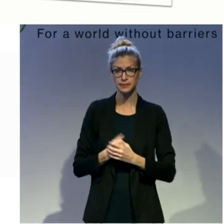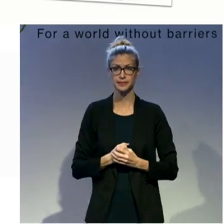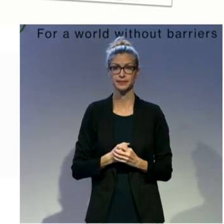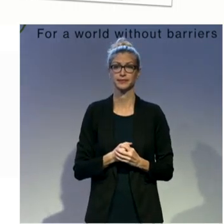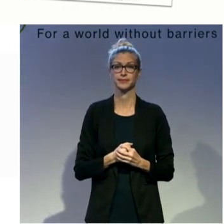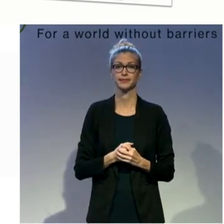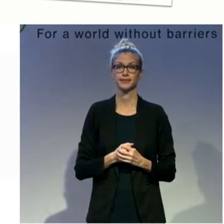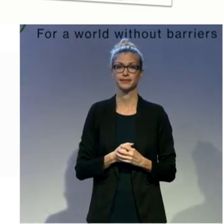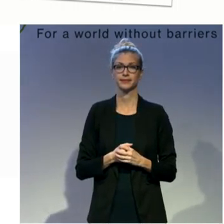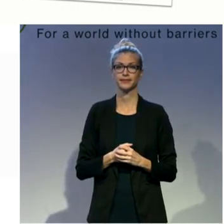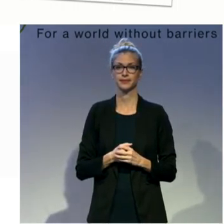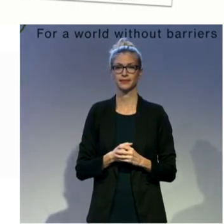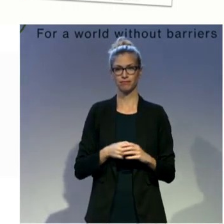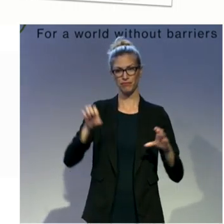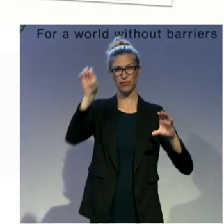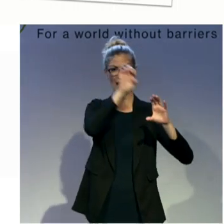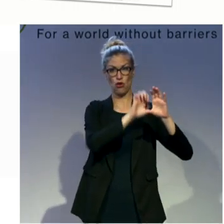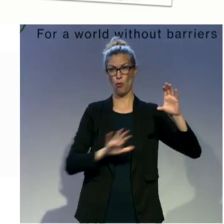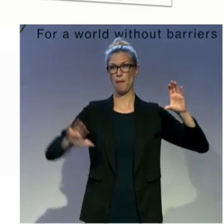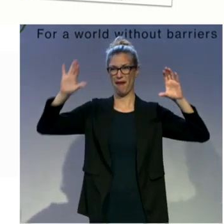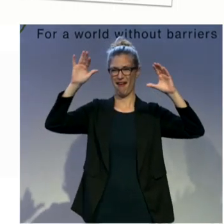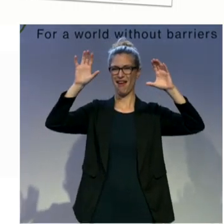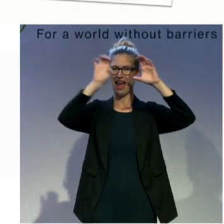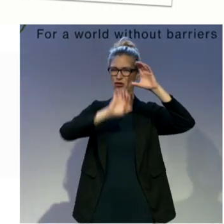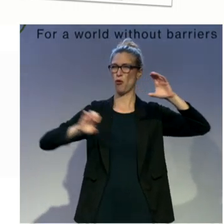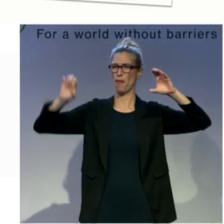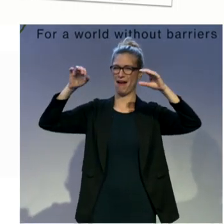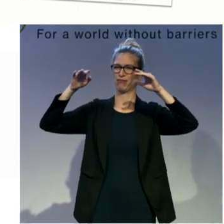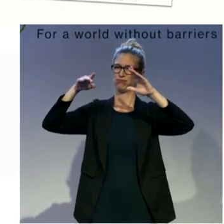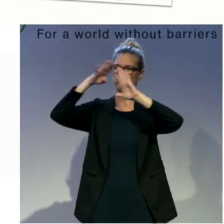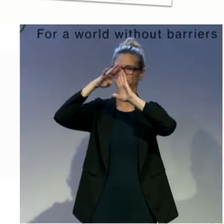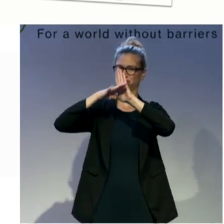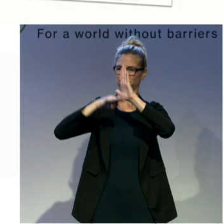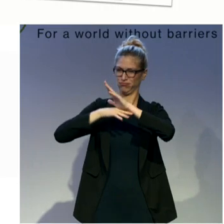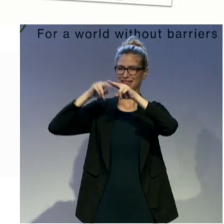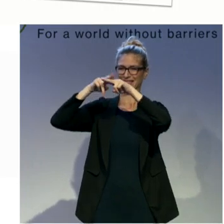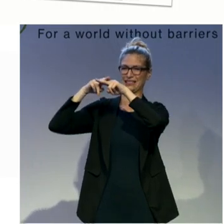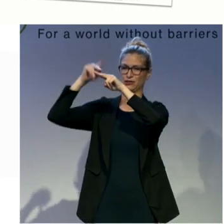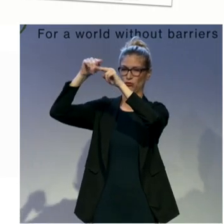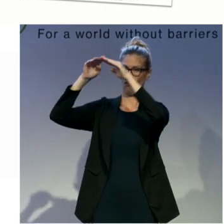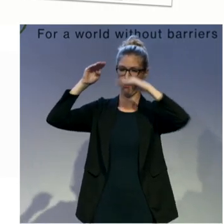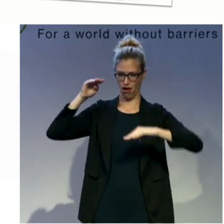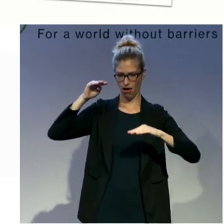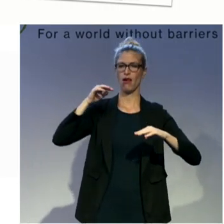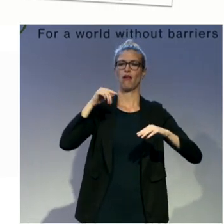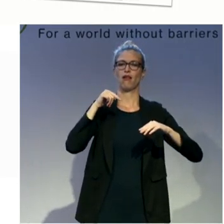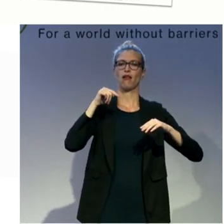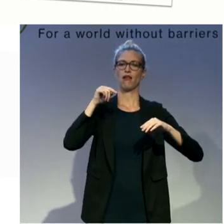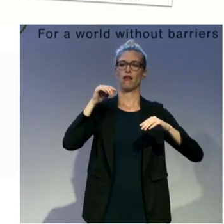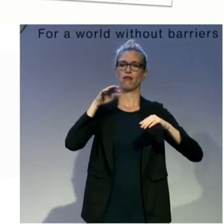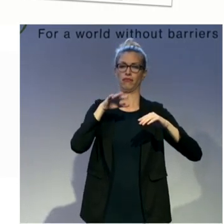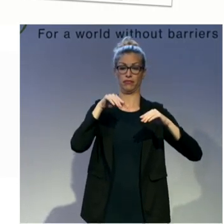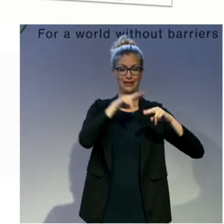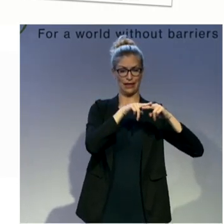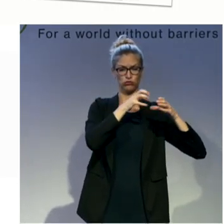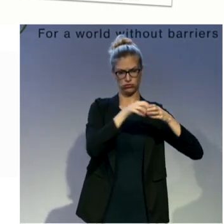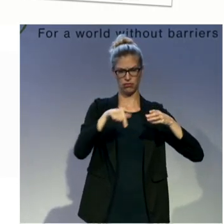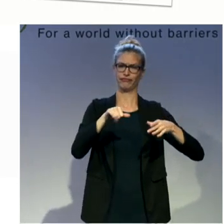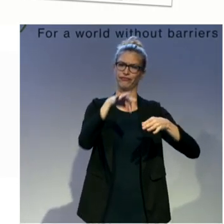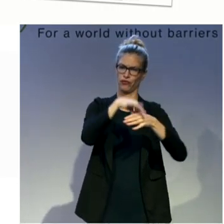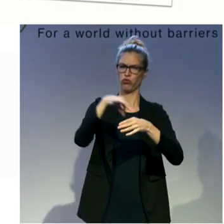regional, and local elections with thousands of the new